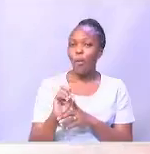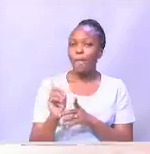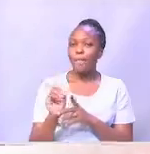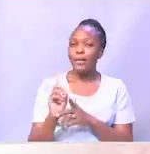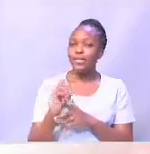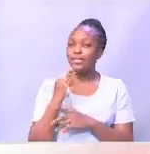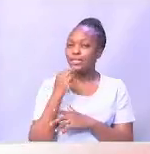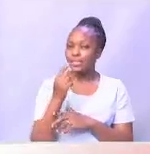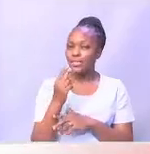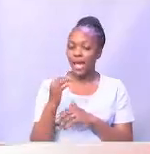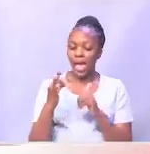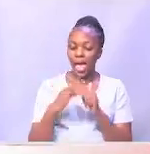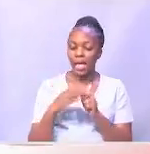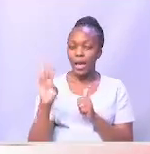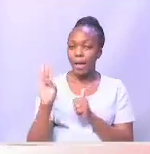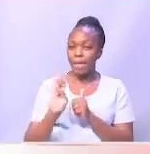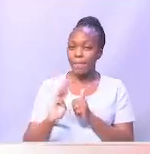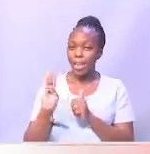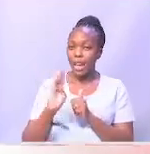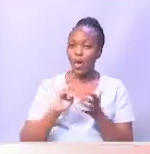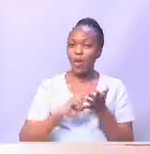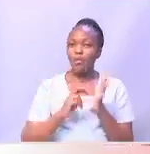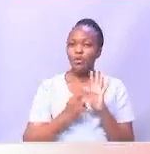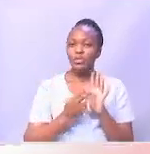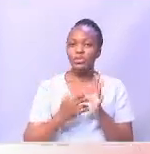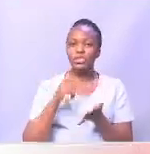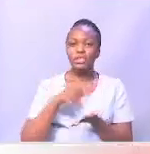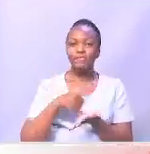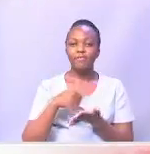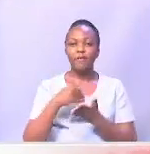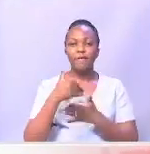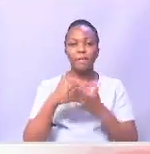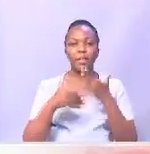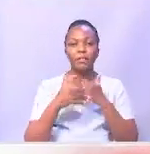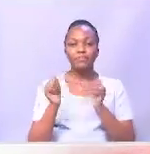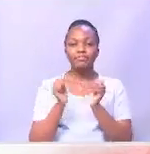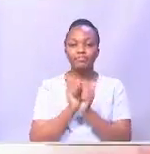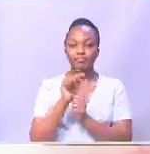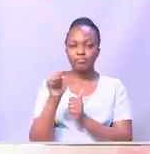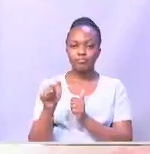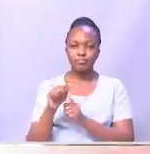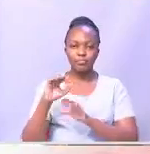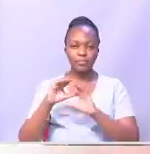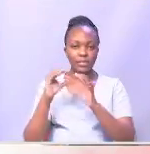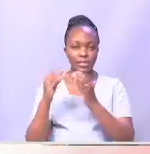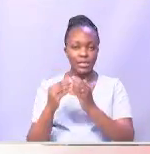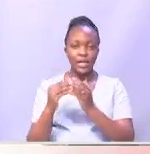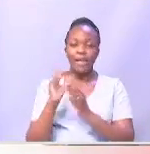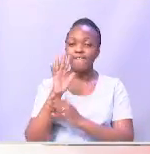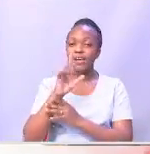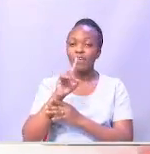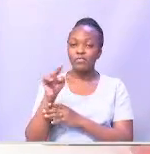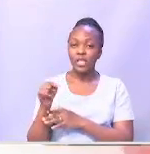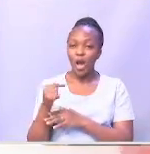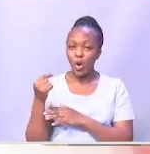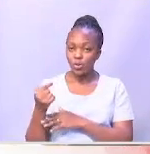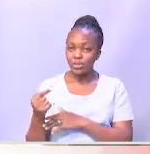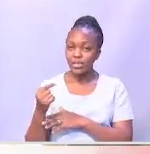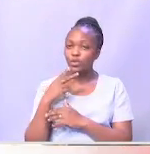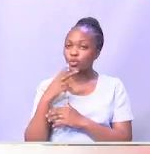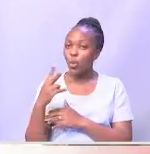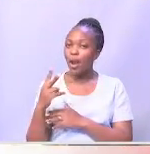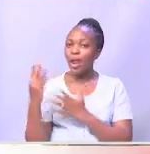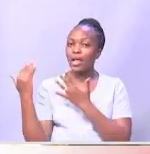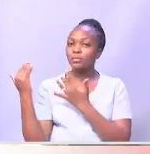8 billion Kenya shillings project that involves construction of 10,000 classrooms, of which 5,200 are expected to be complete